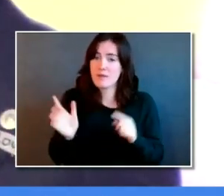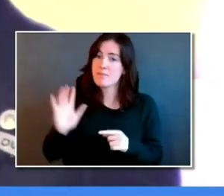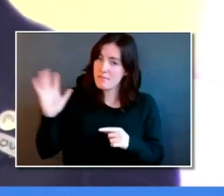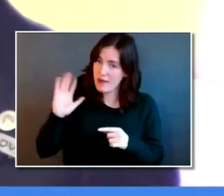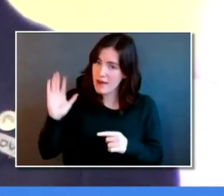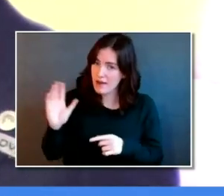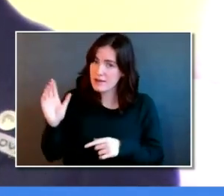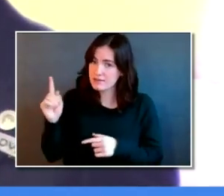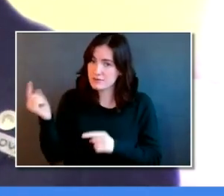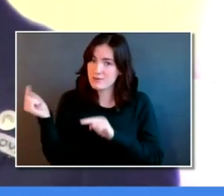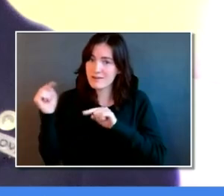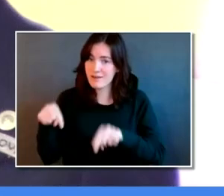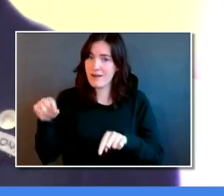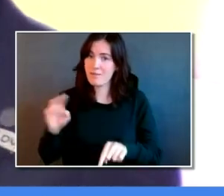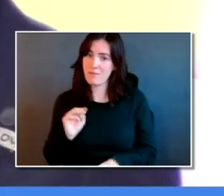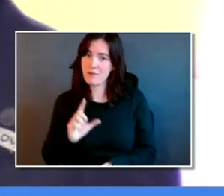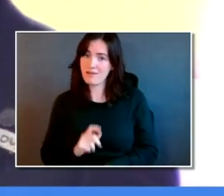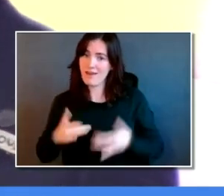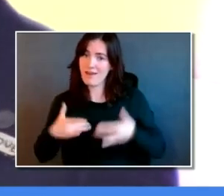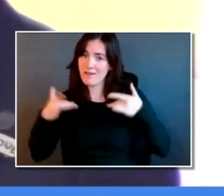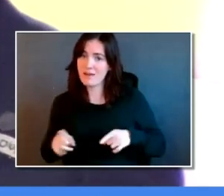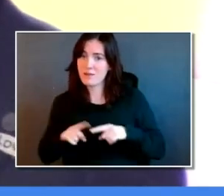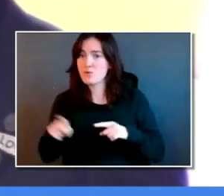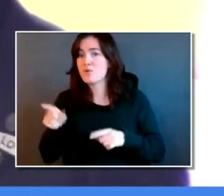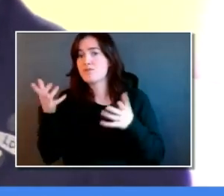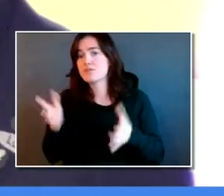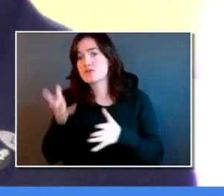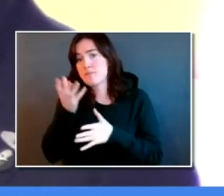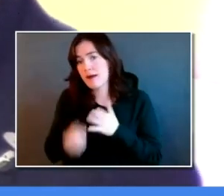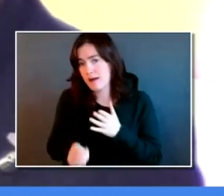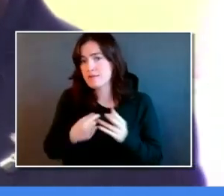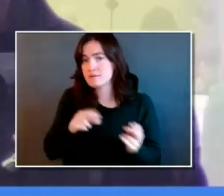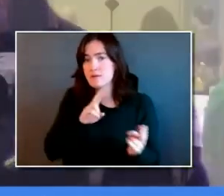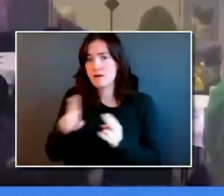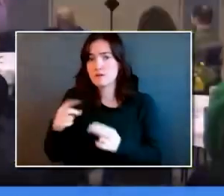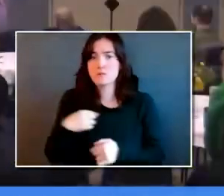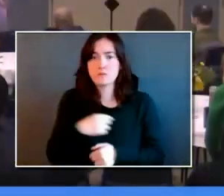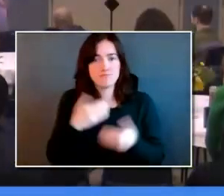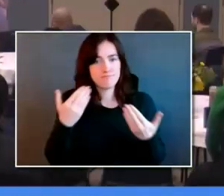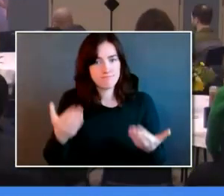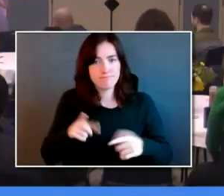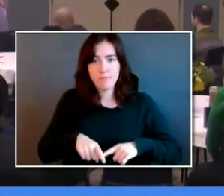passed and cannot be with us on today. May we pause, community.